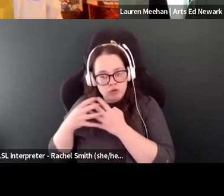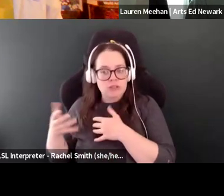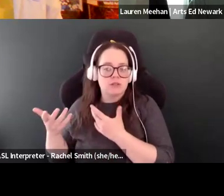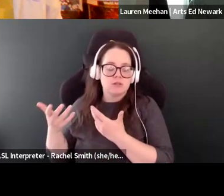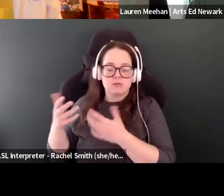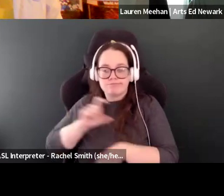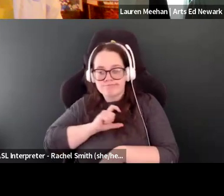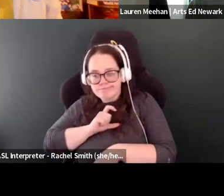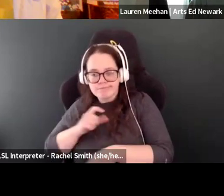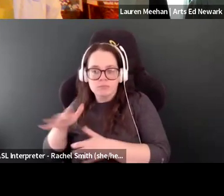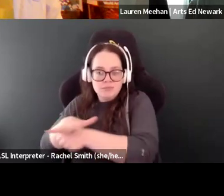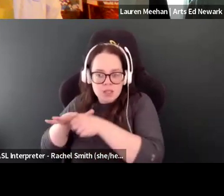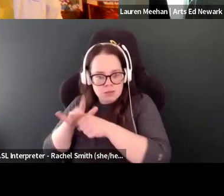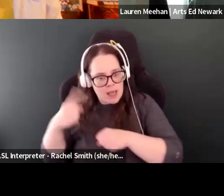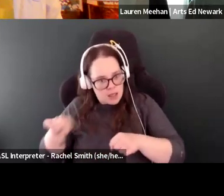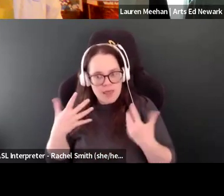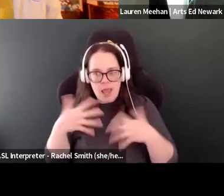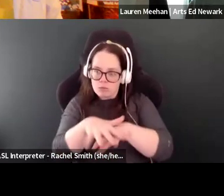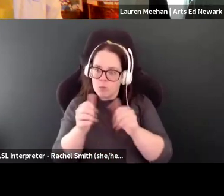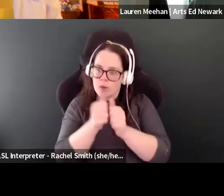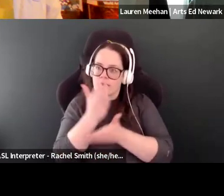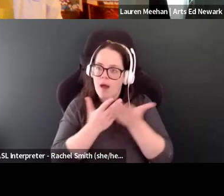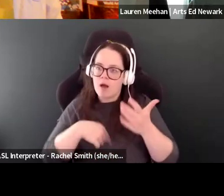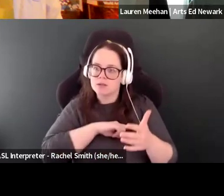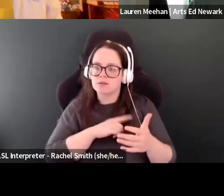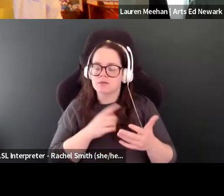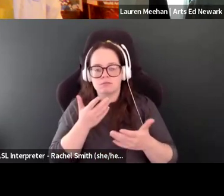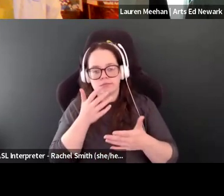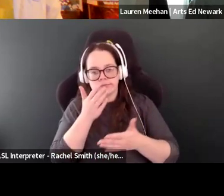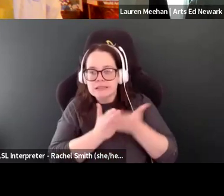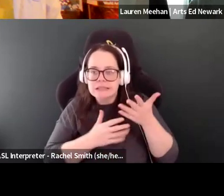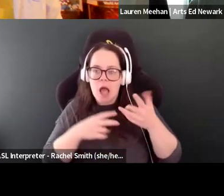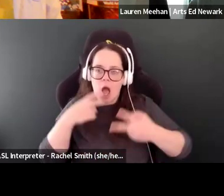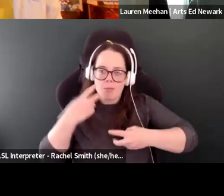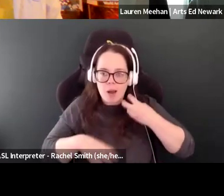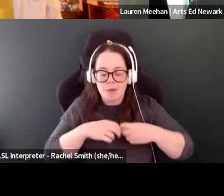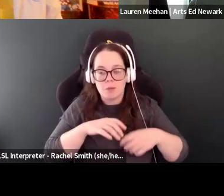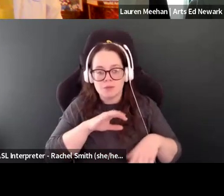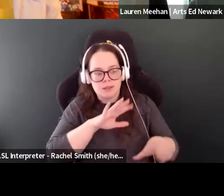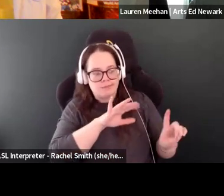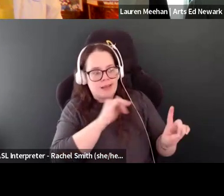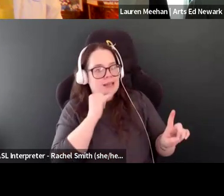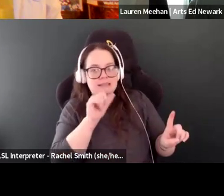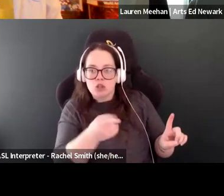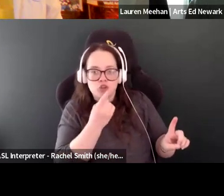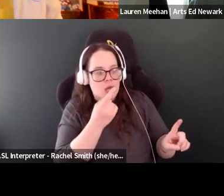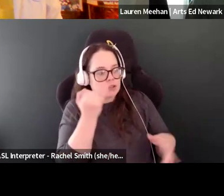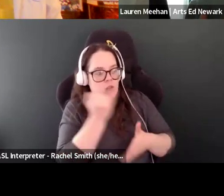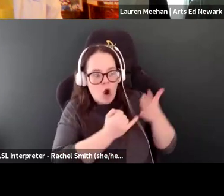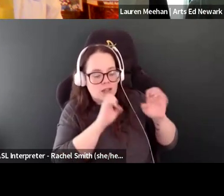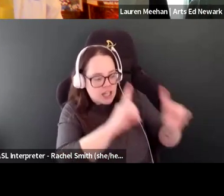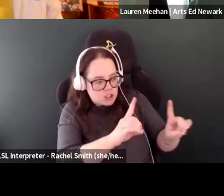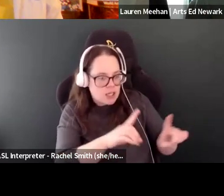and they line up and work with us as well on certain issues where it's not just an arts education issue, it's a child welfare issue, or